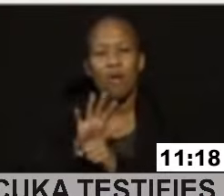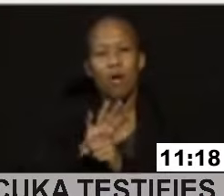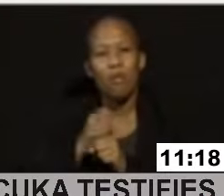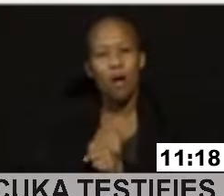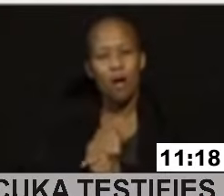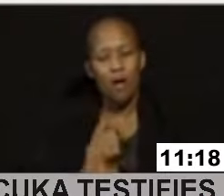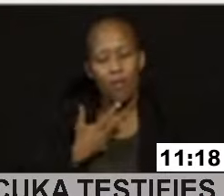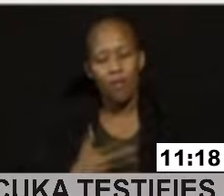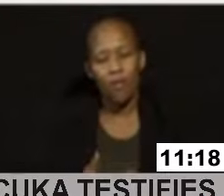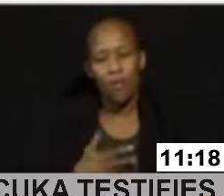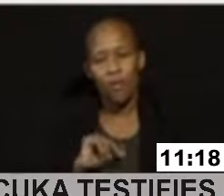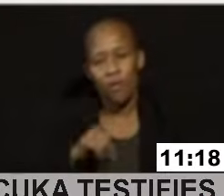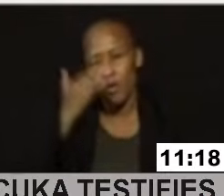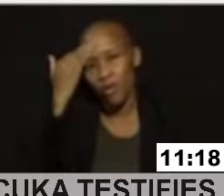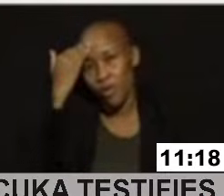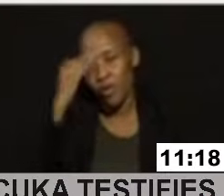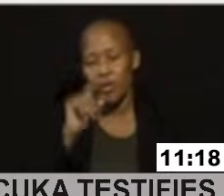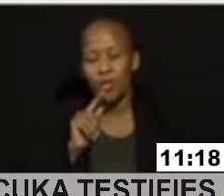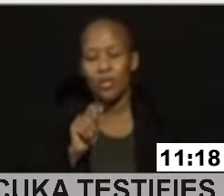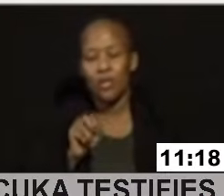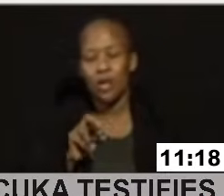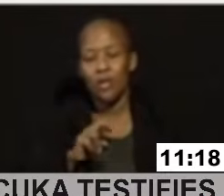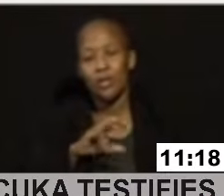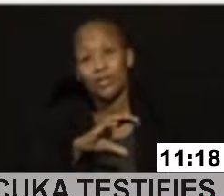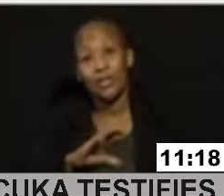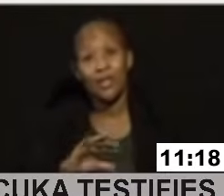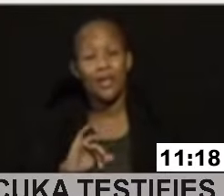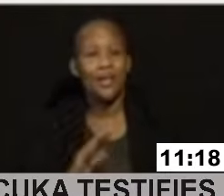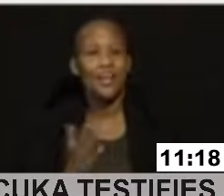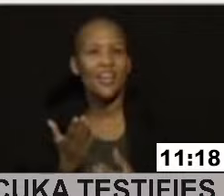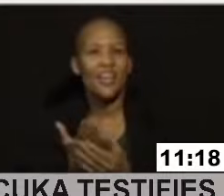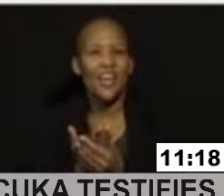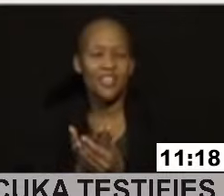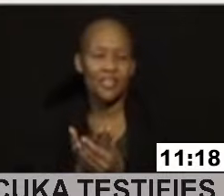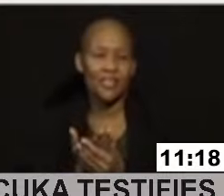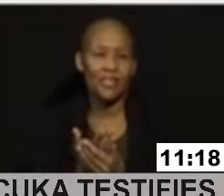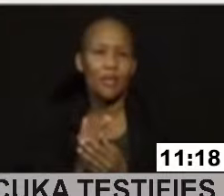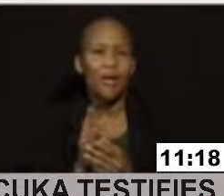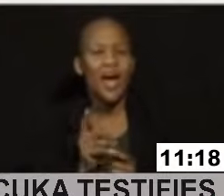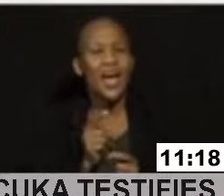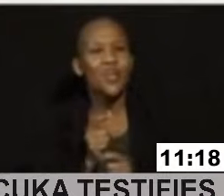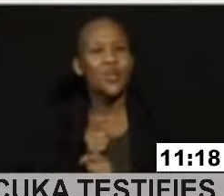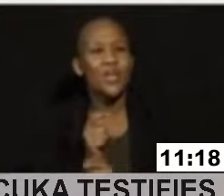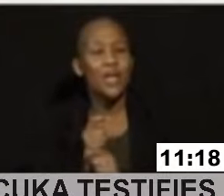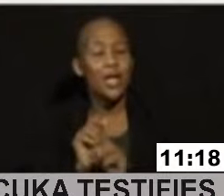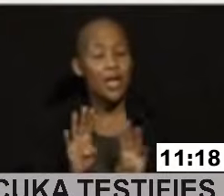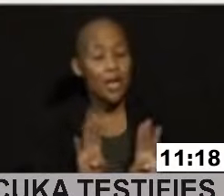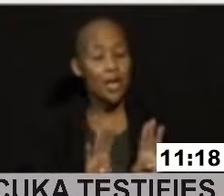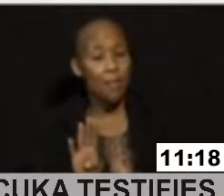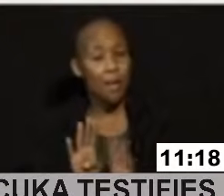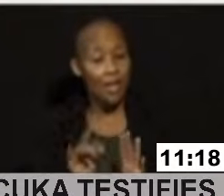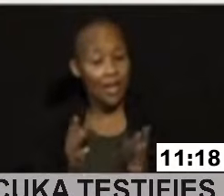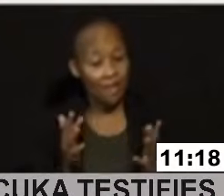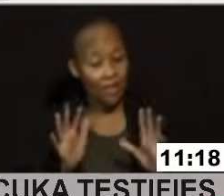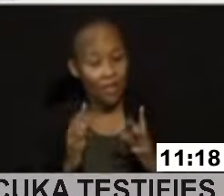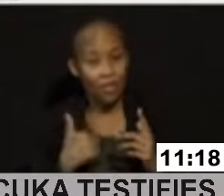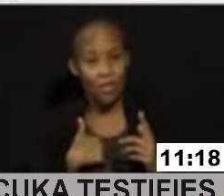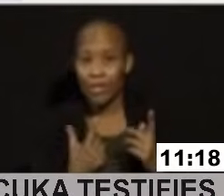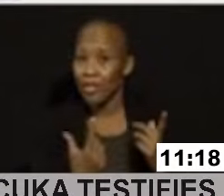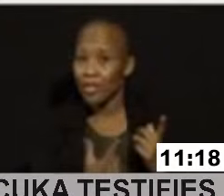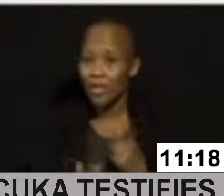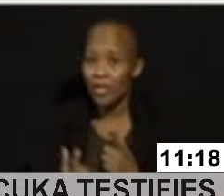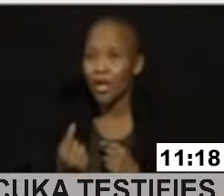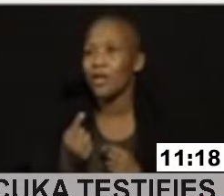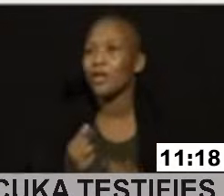I treated these cases, the TRC cases, in the manner in which I did. Two things that I